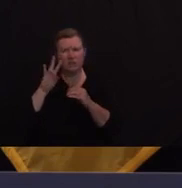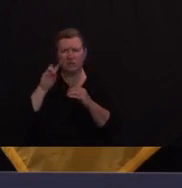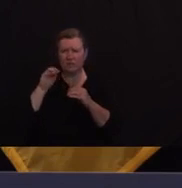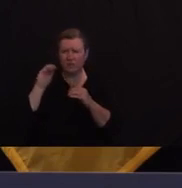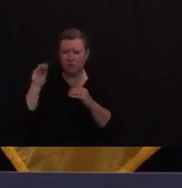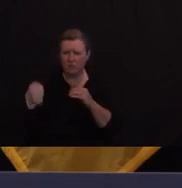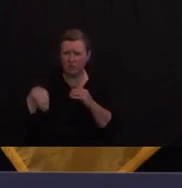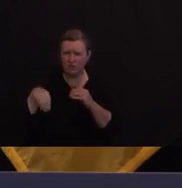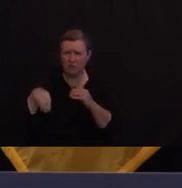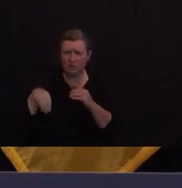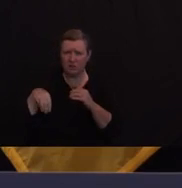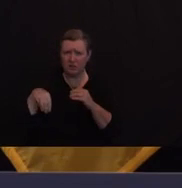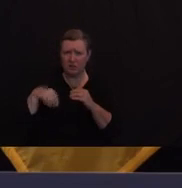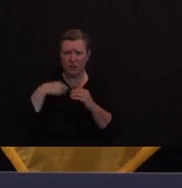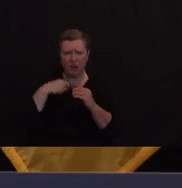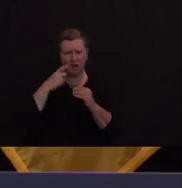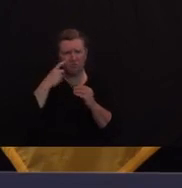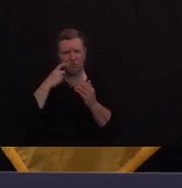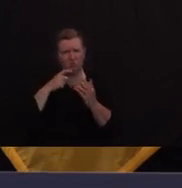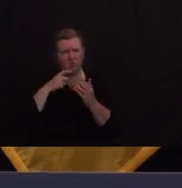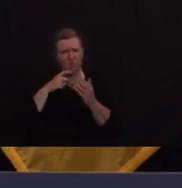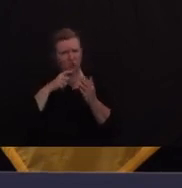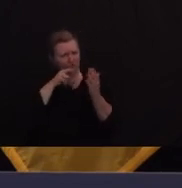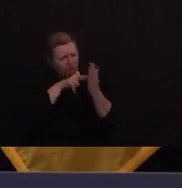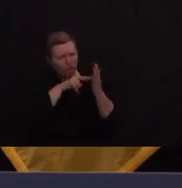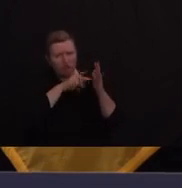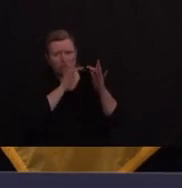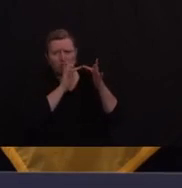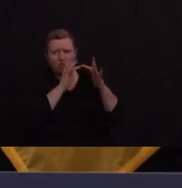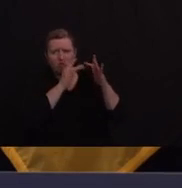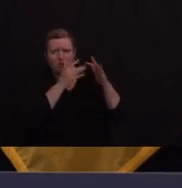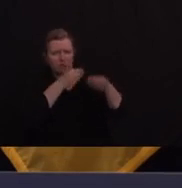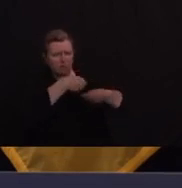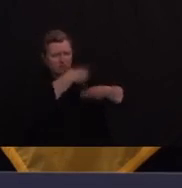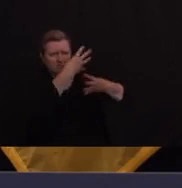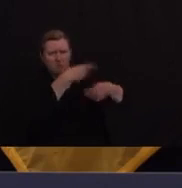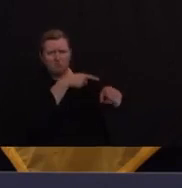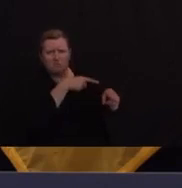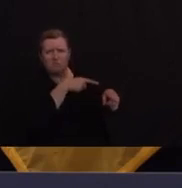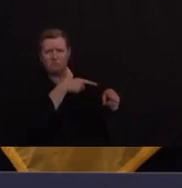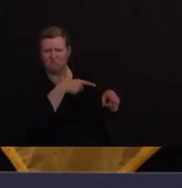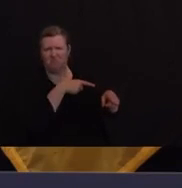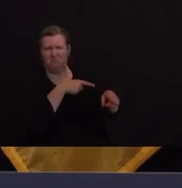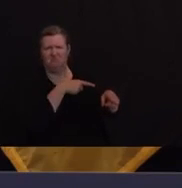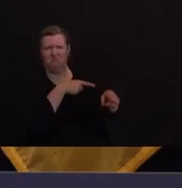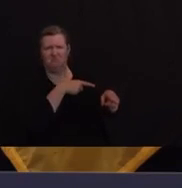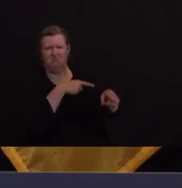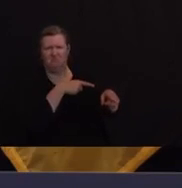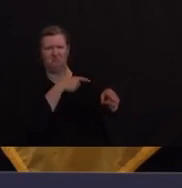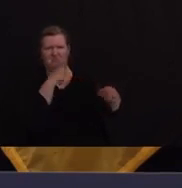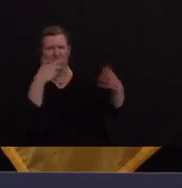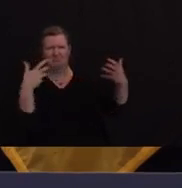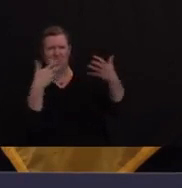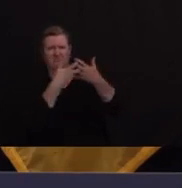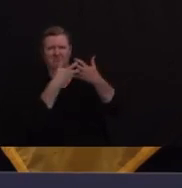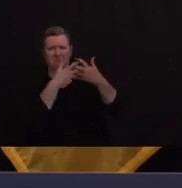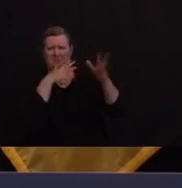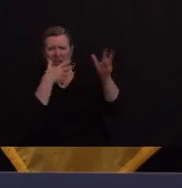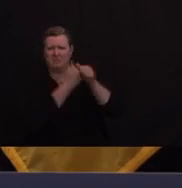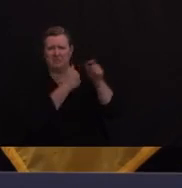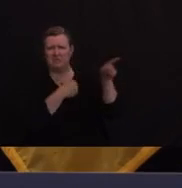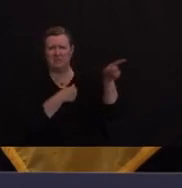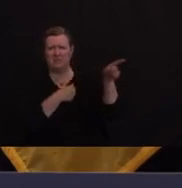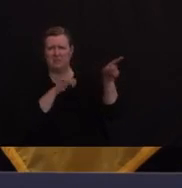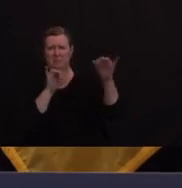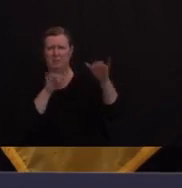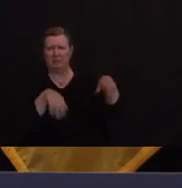dashboard on the government site that that number is not updated. It's still, I believe, a little bit below 50%